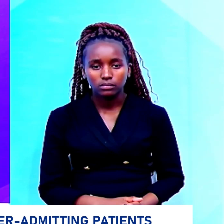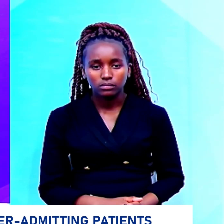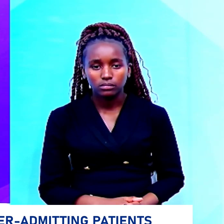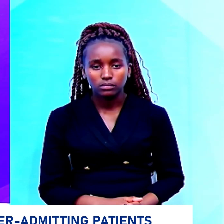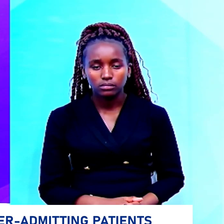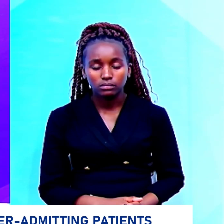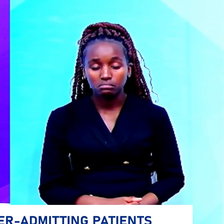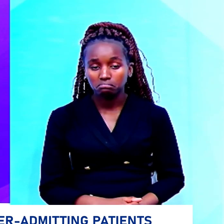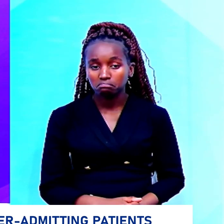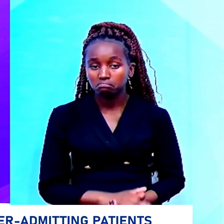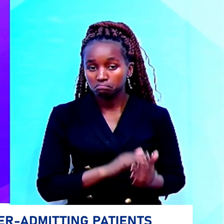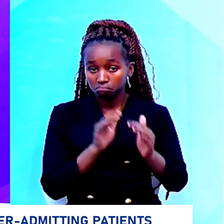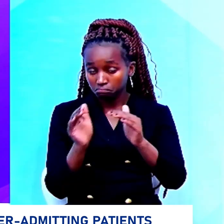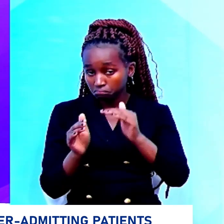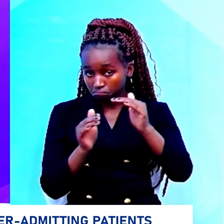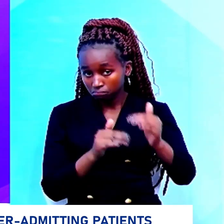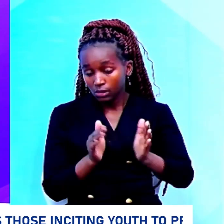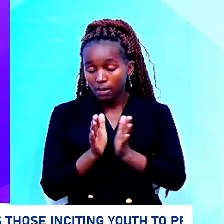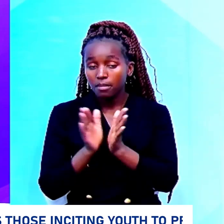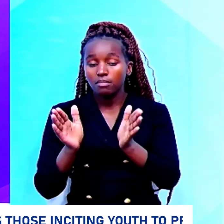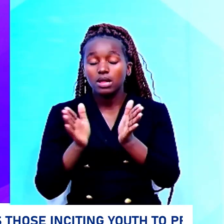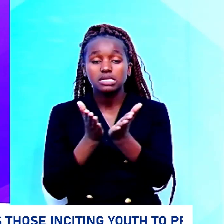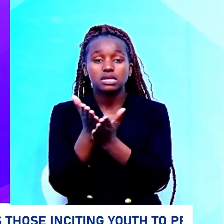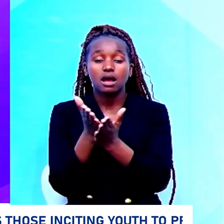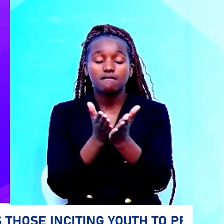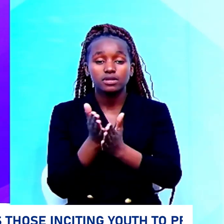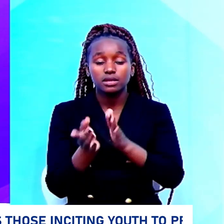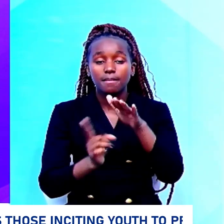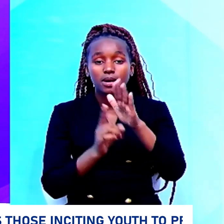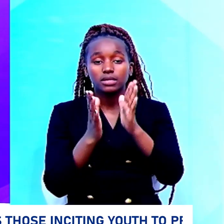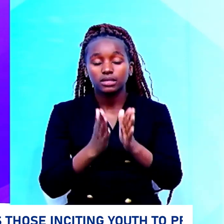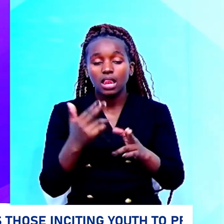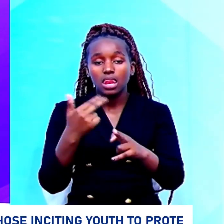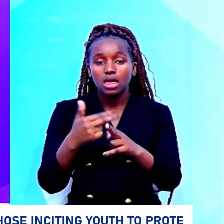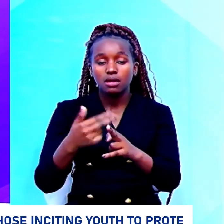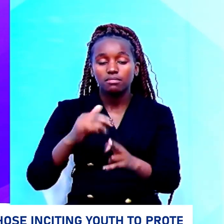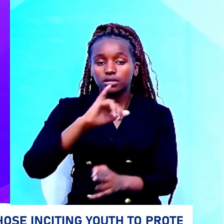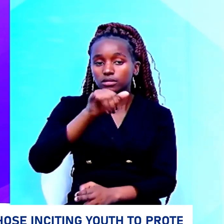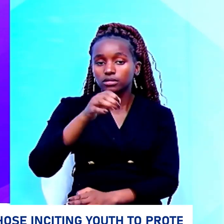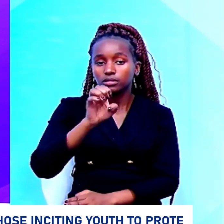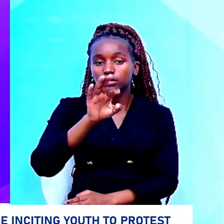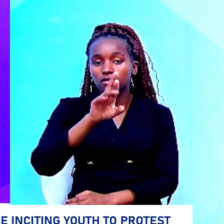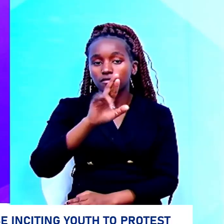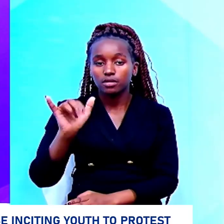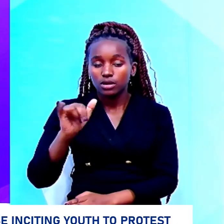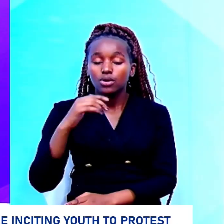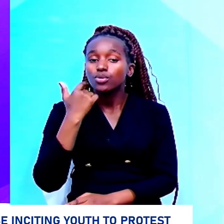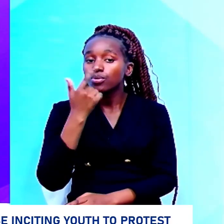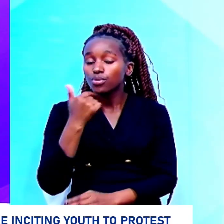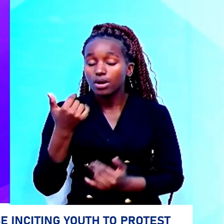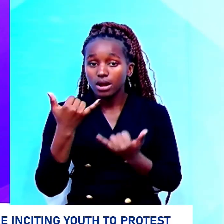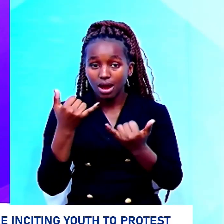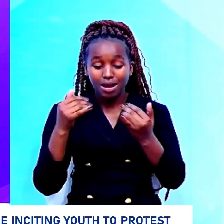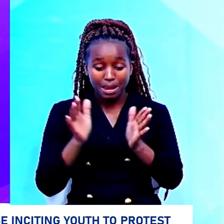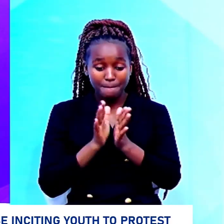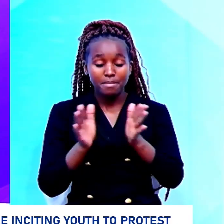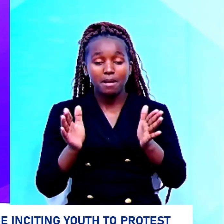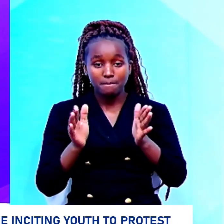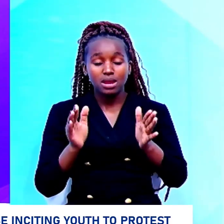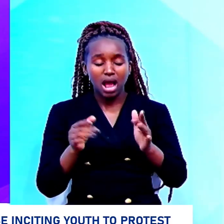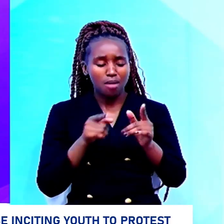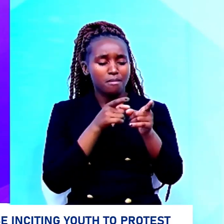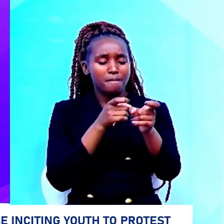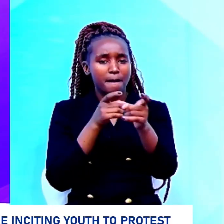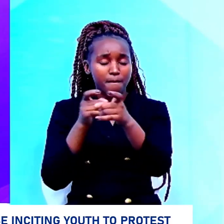Now, in other news, Public Service Minister Jeffrey Ruku has publicly admonished individuals